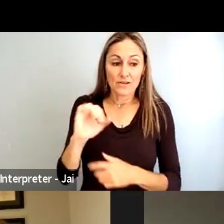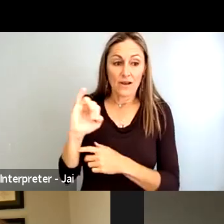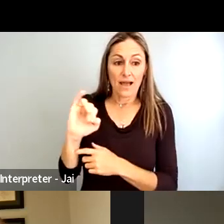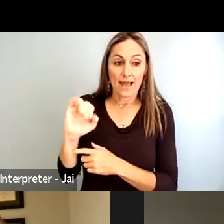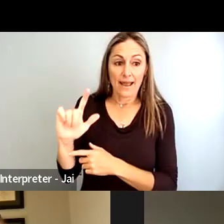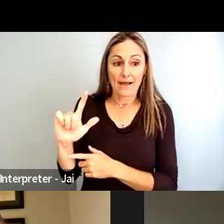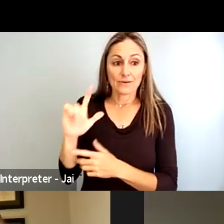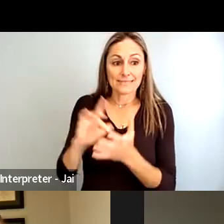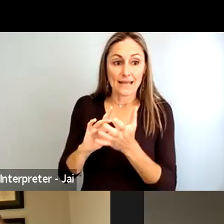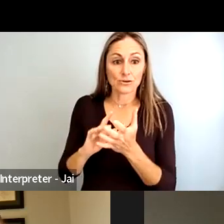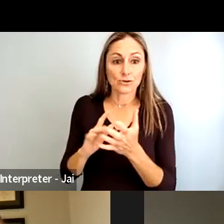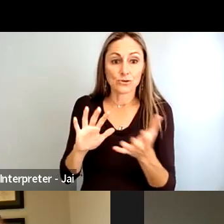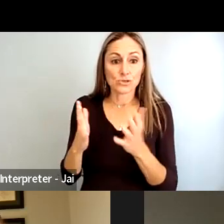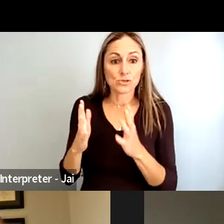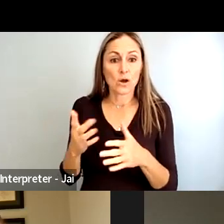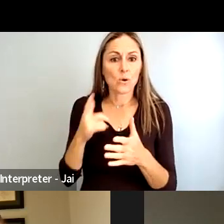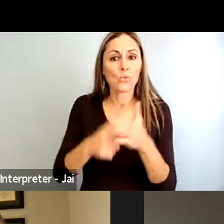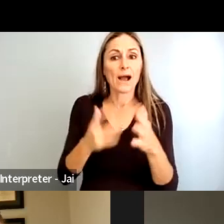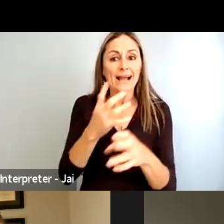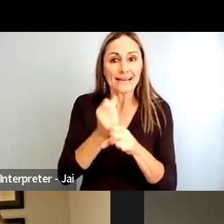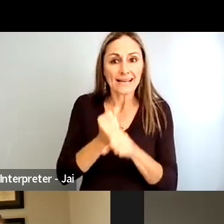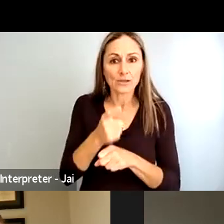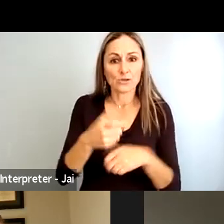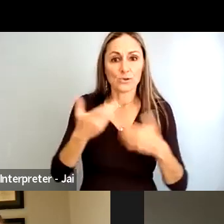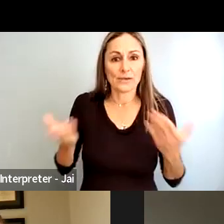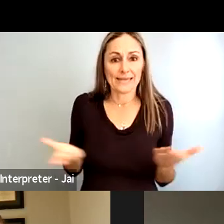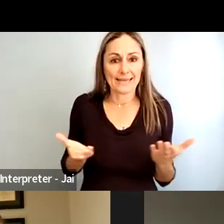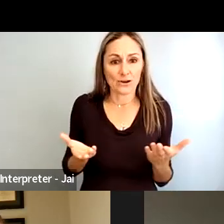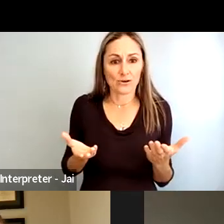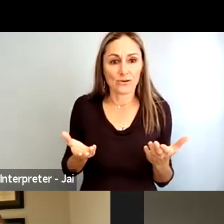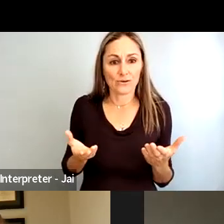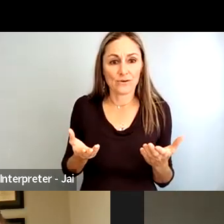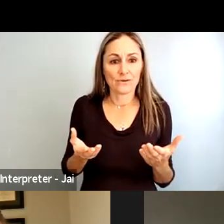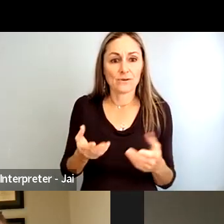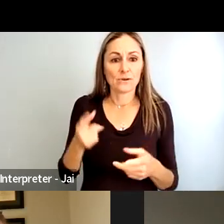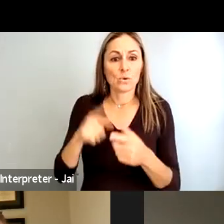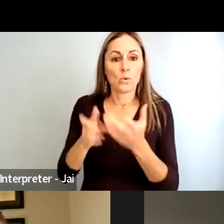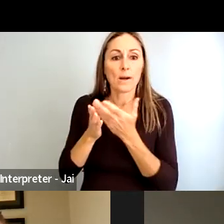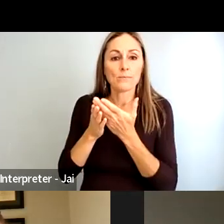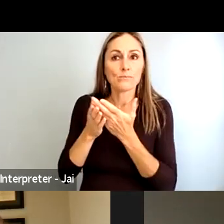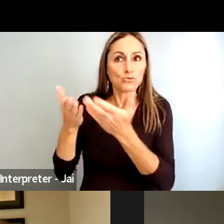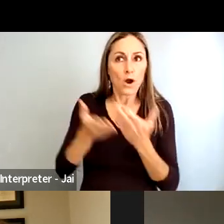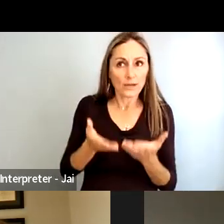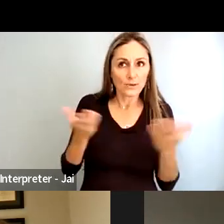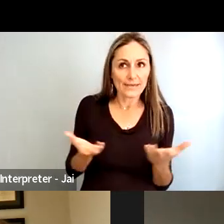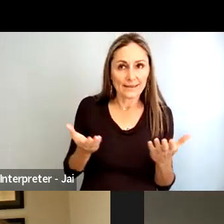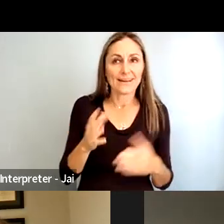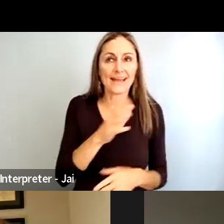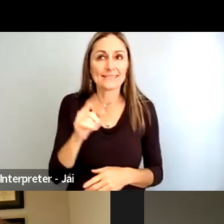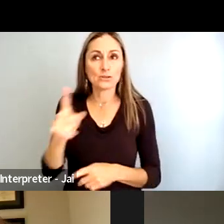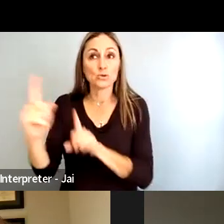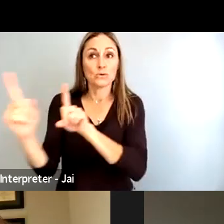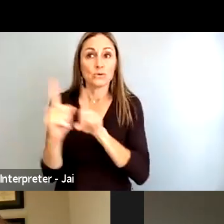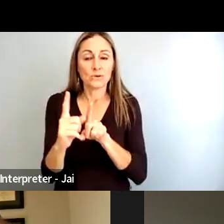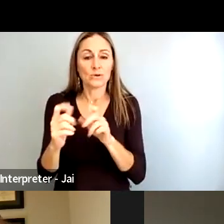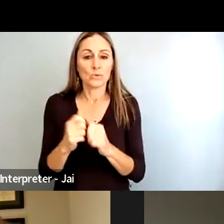as well. So what got you to us? What brought you to us? And then did you come with somebody